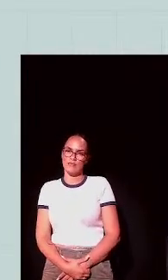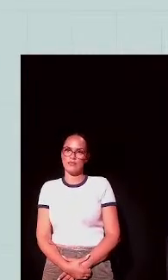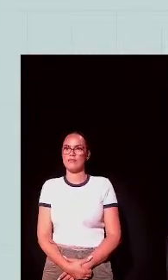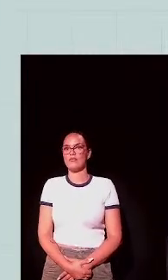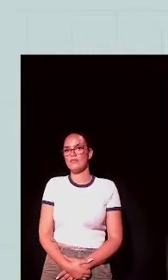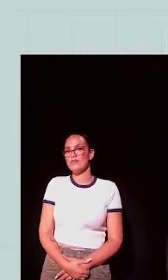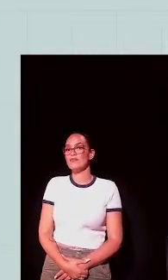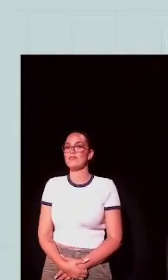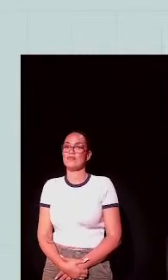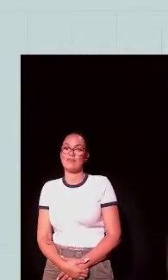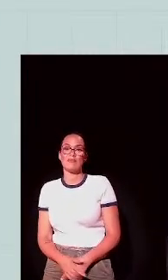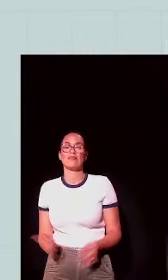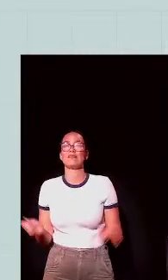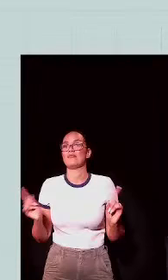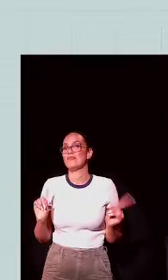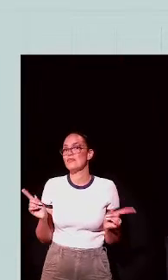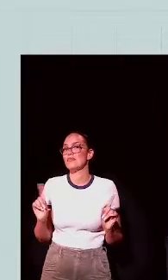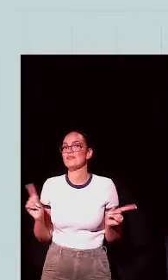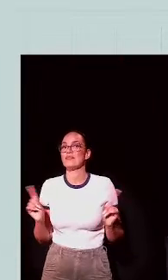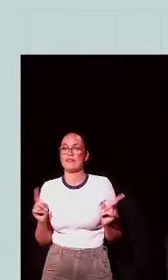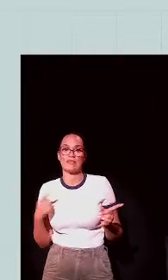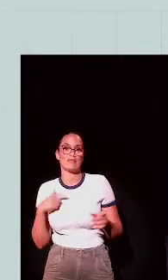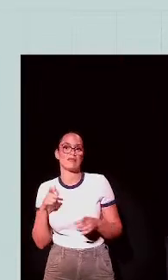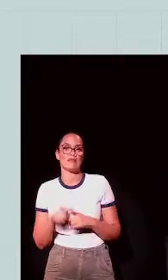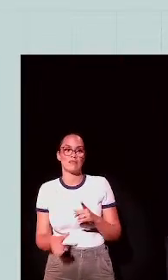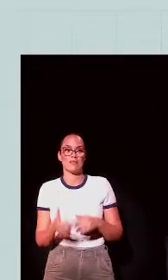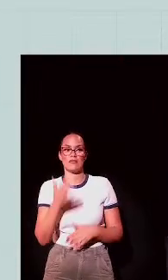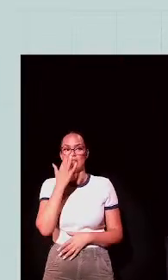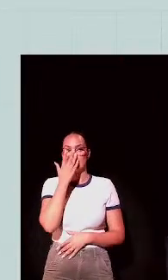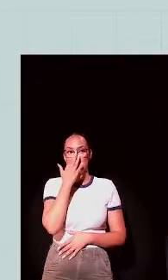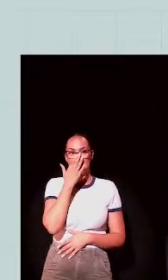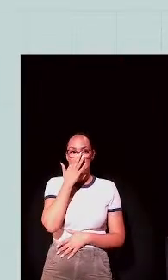Gotta find a way to it. Aging.